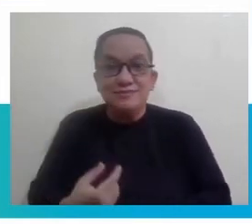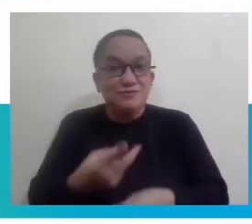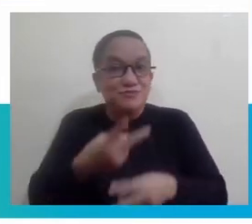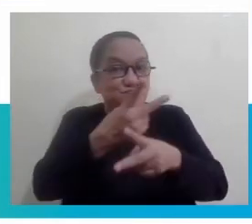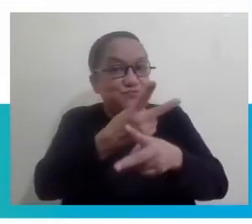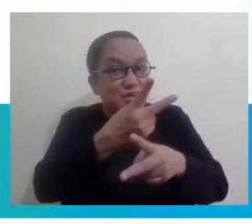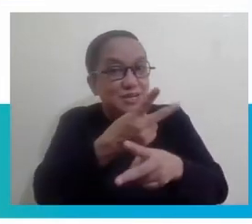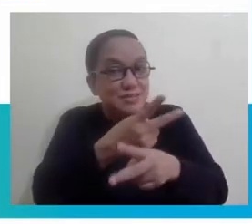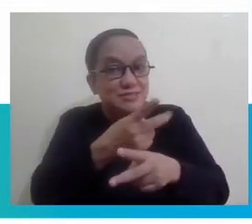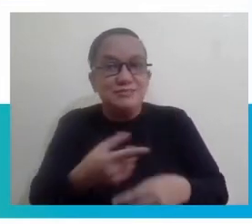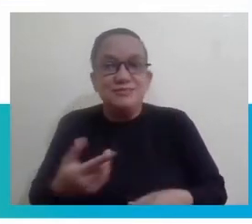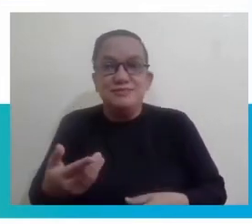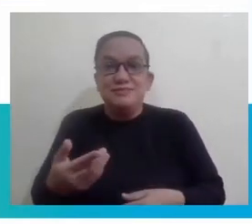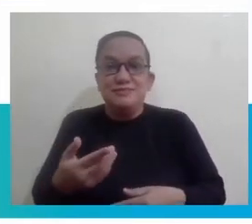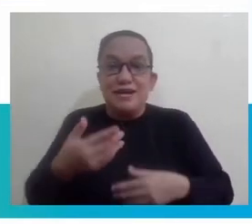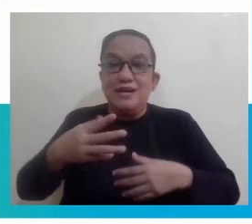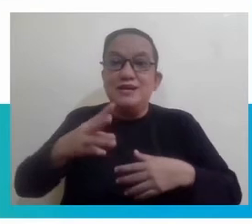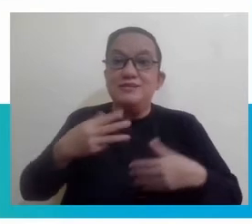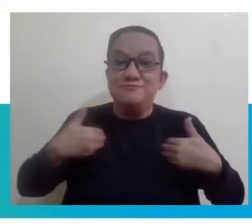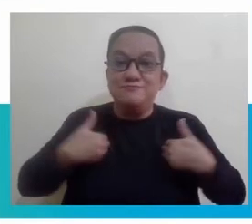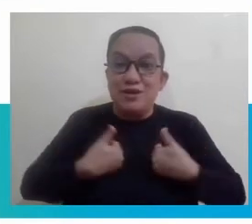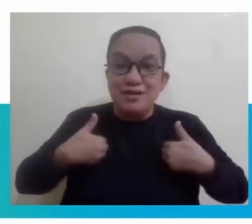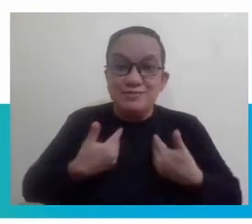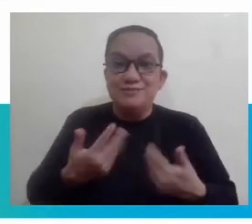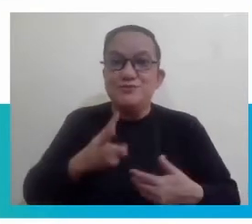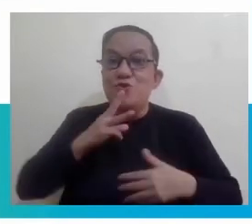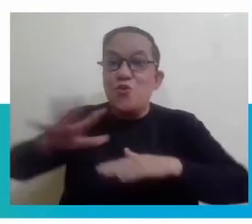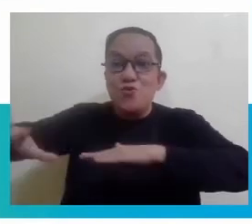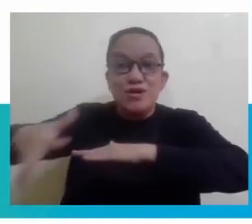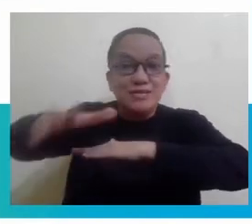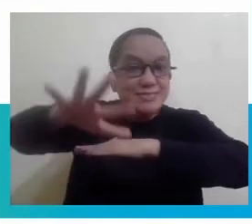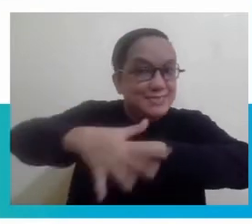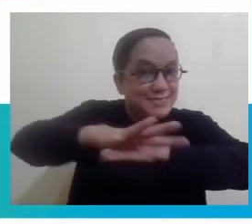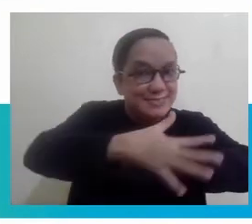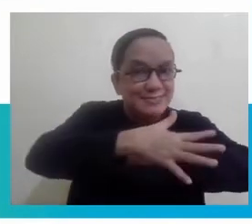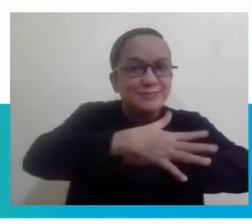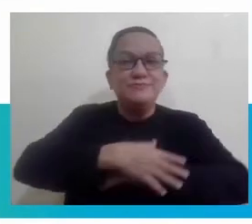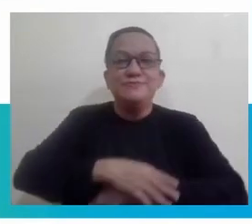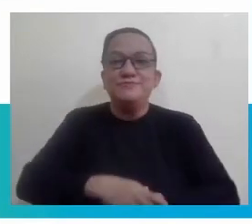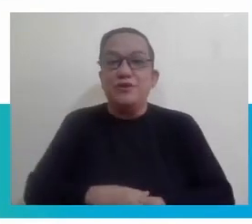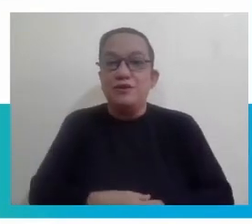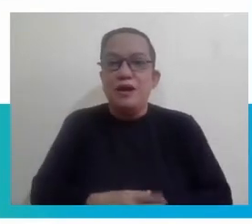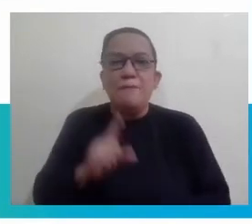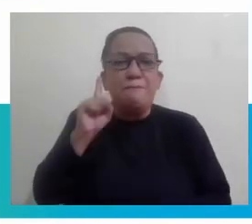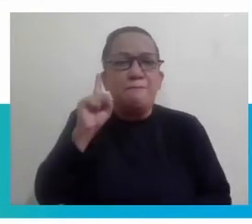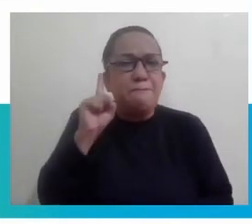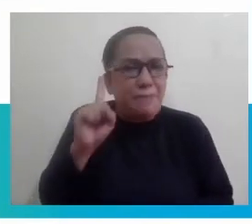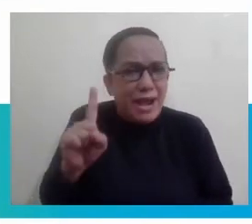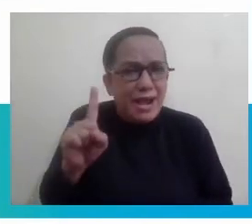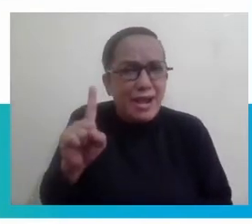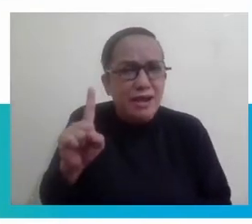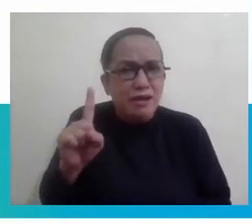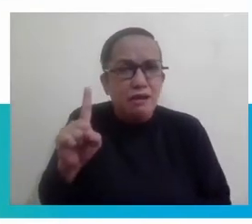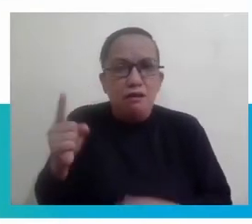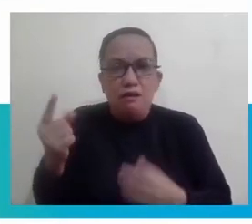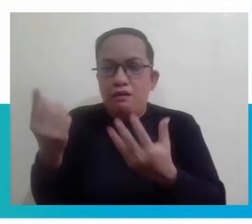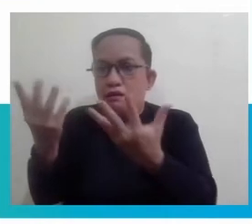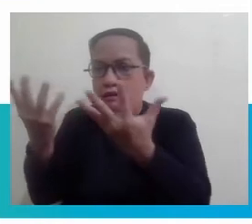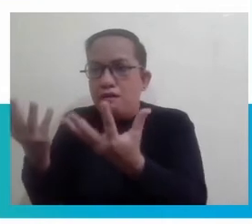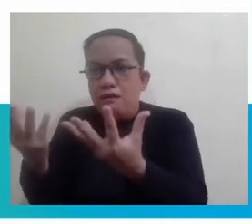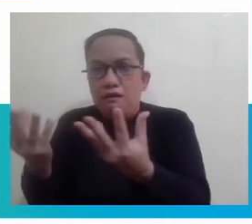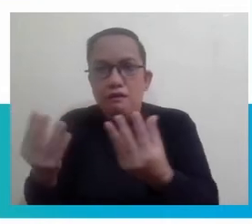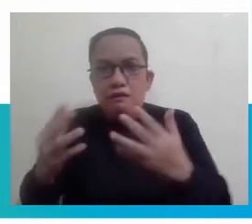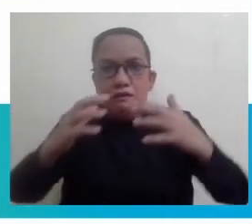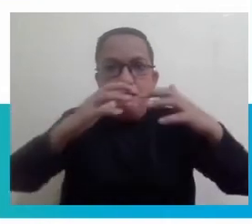acceleration of biodiversity loss and ecosystem degradation at an alarming rate is threatening